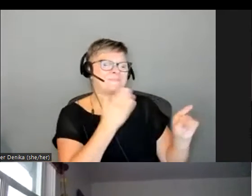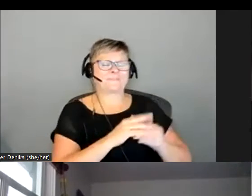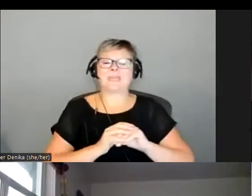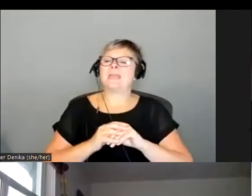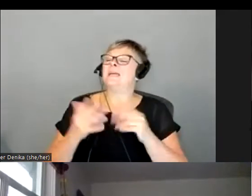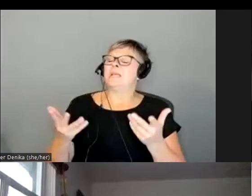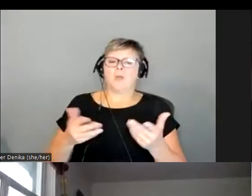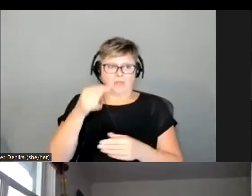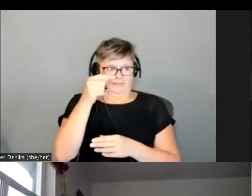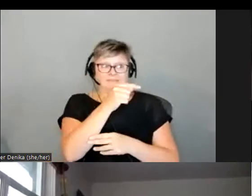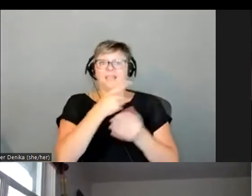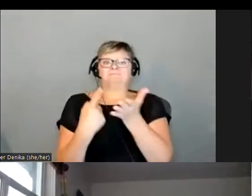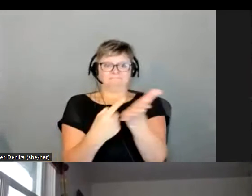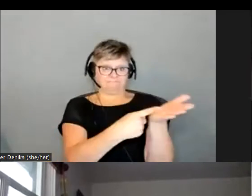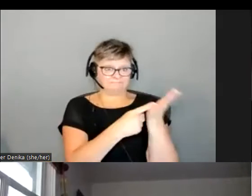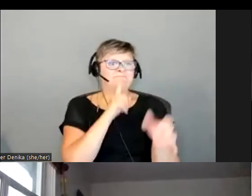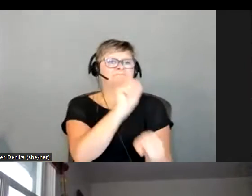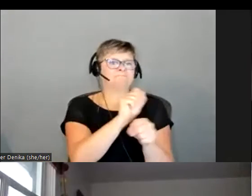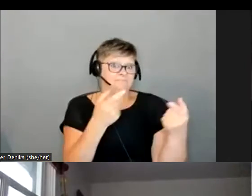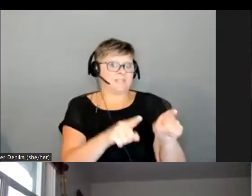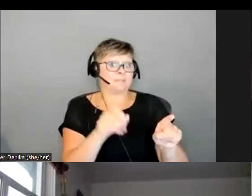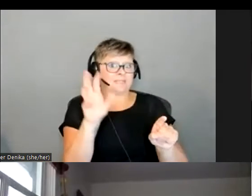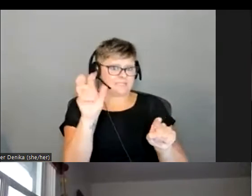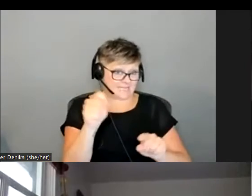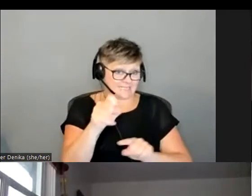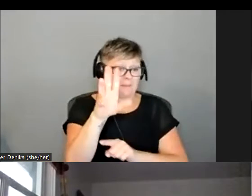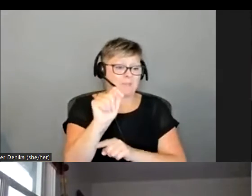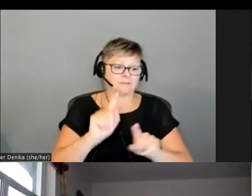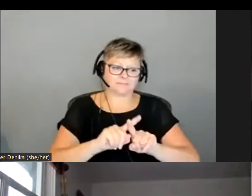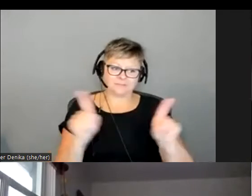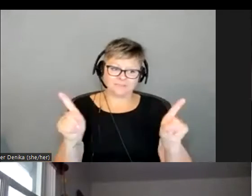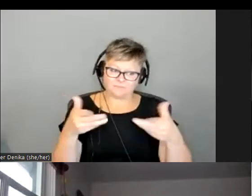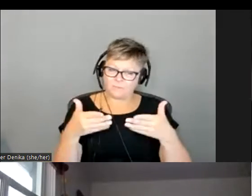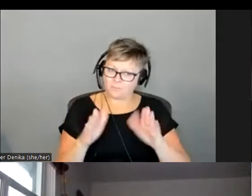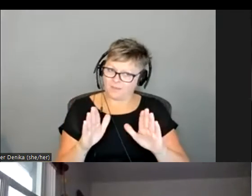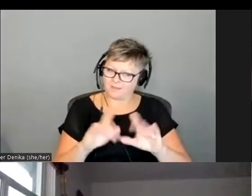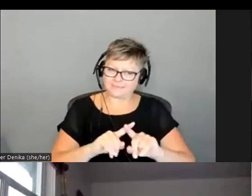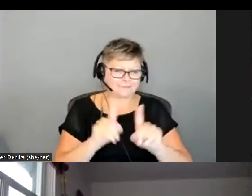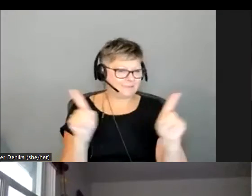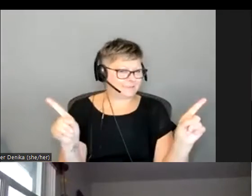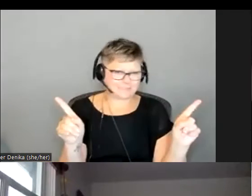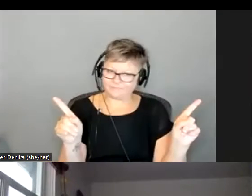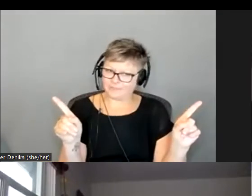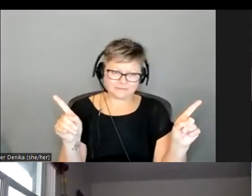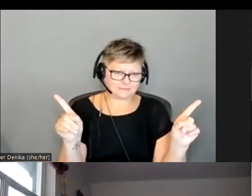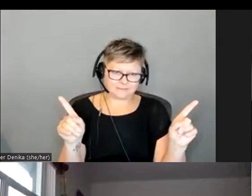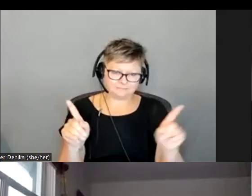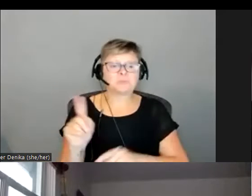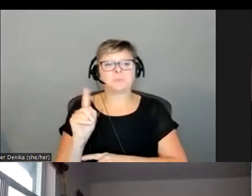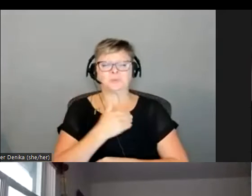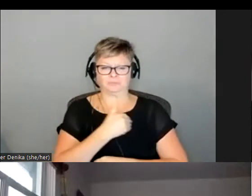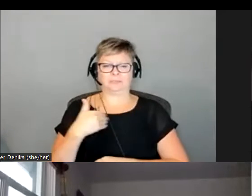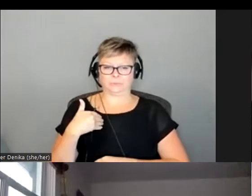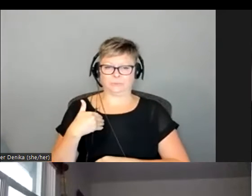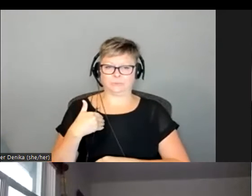are happening, but in a very different way in Toronto, in any case, because